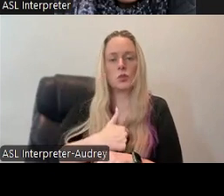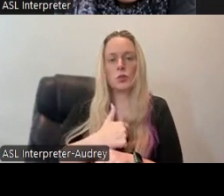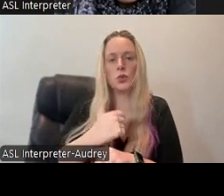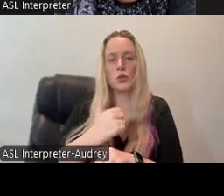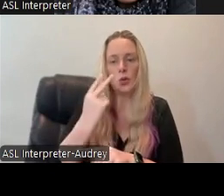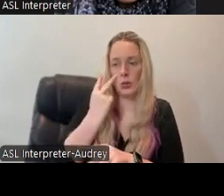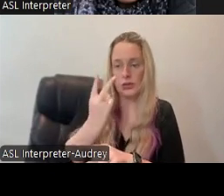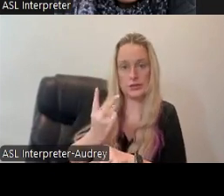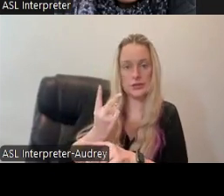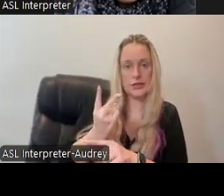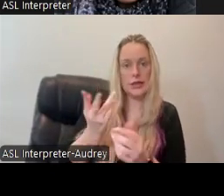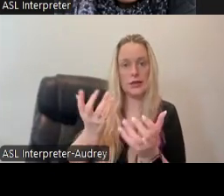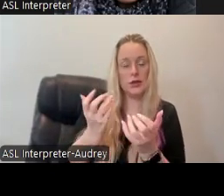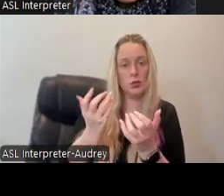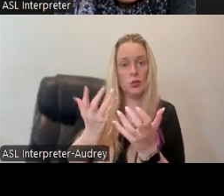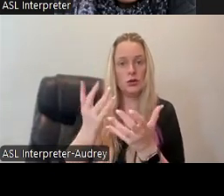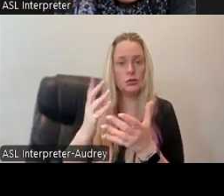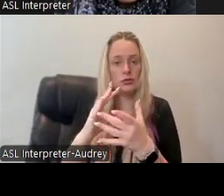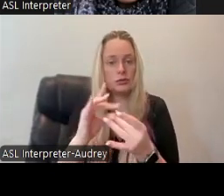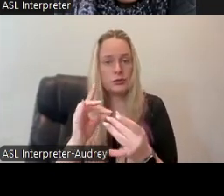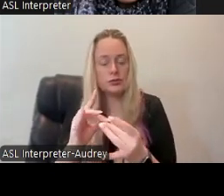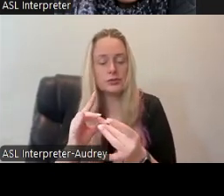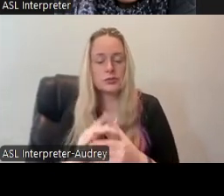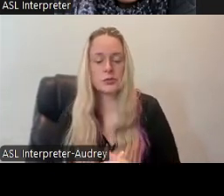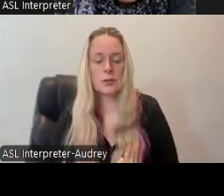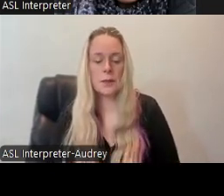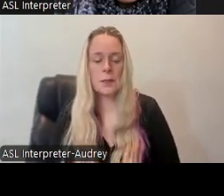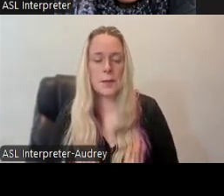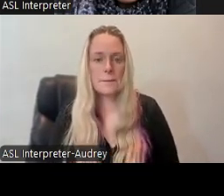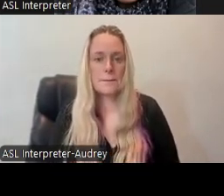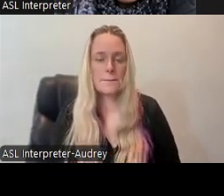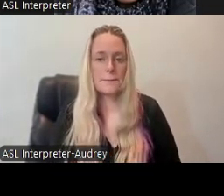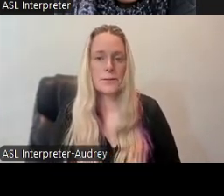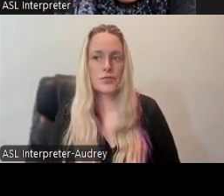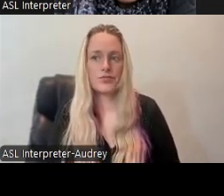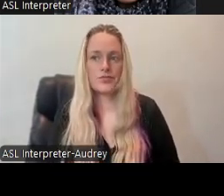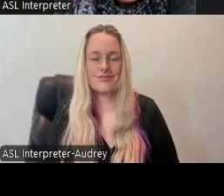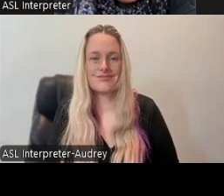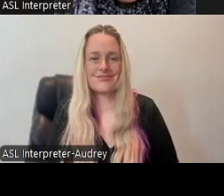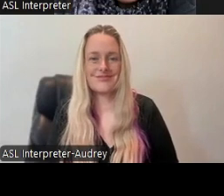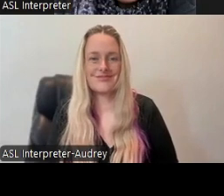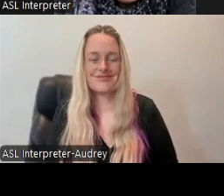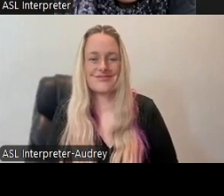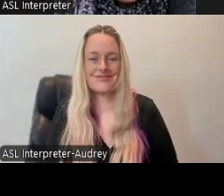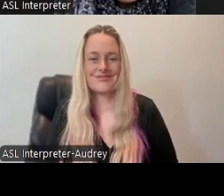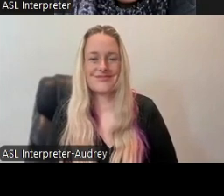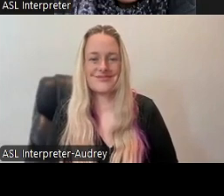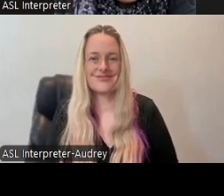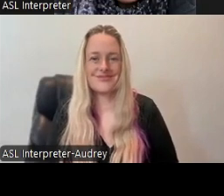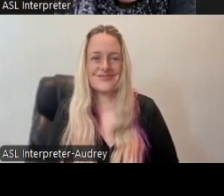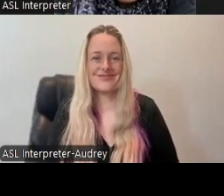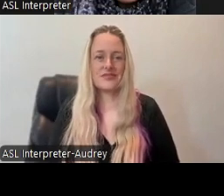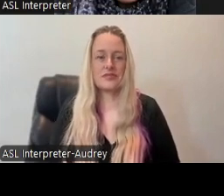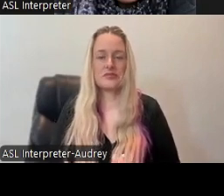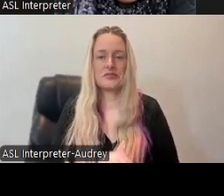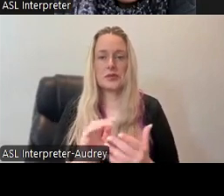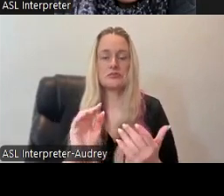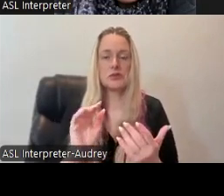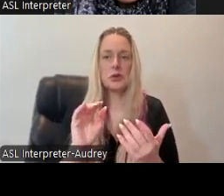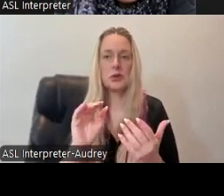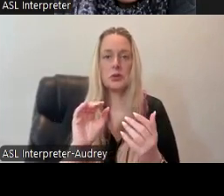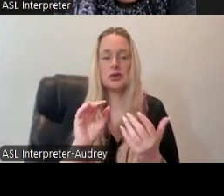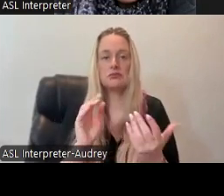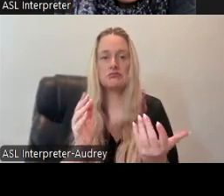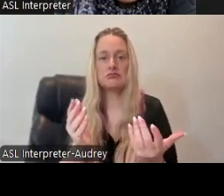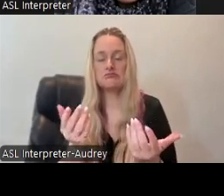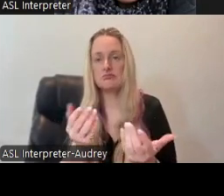see that you have an indication, an interest in providing comment, and we can